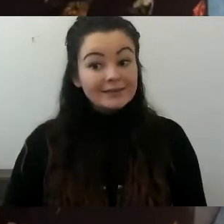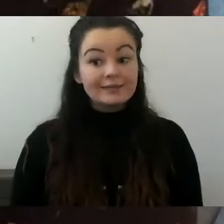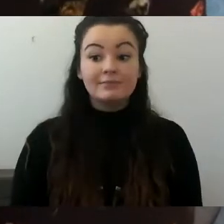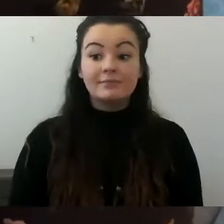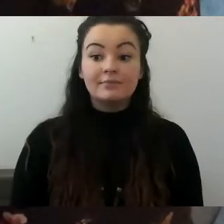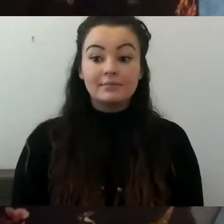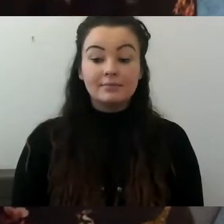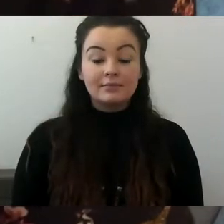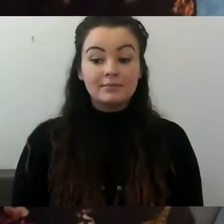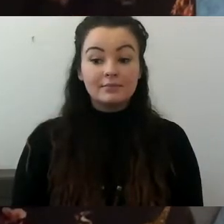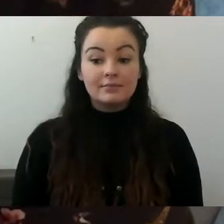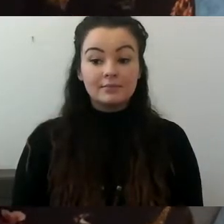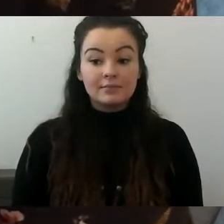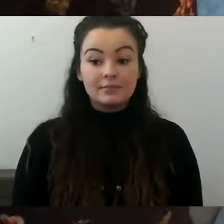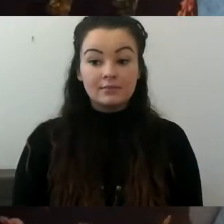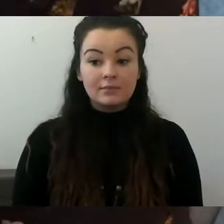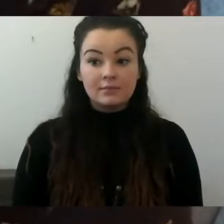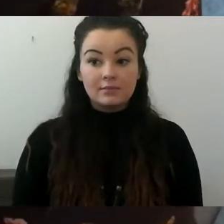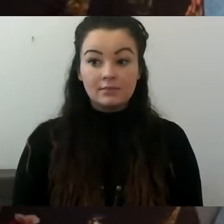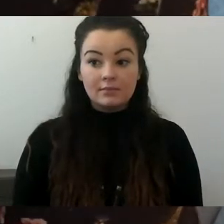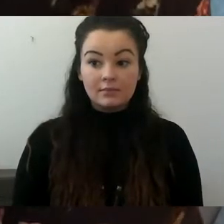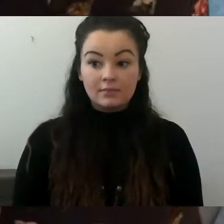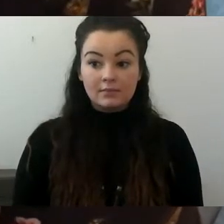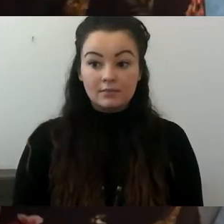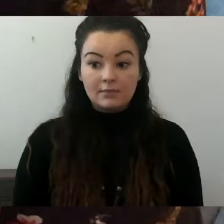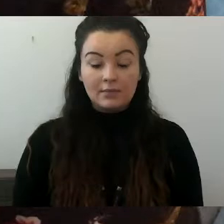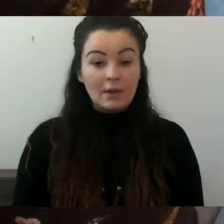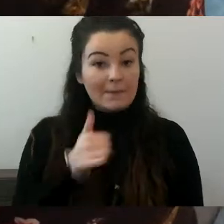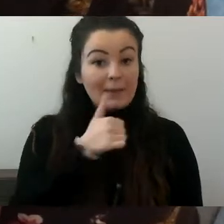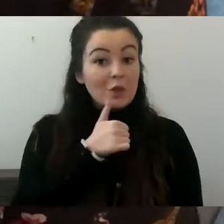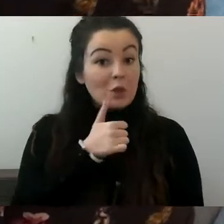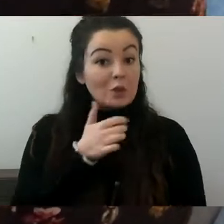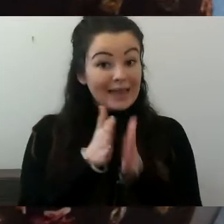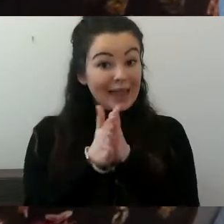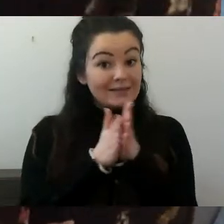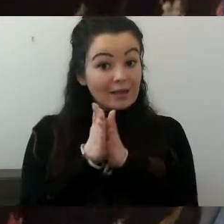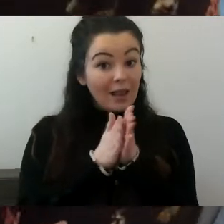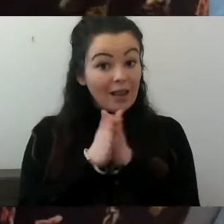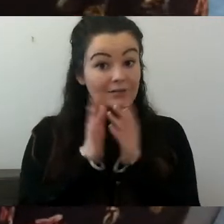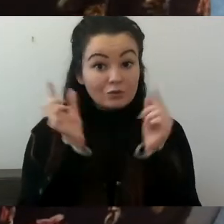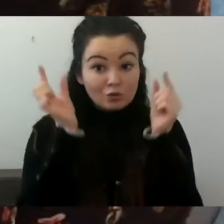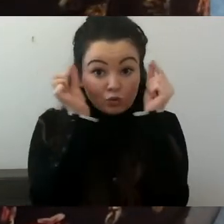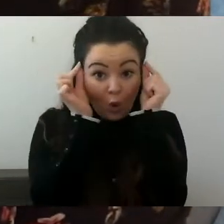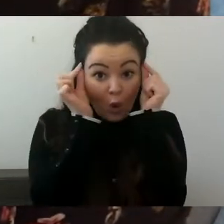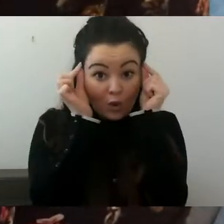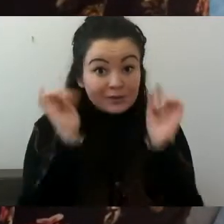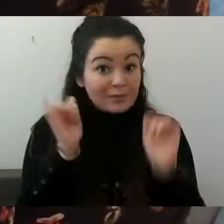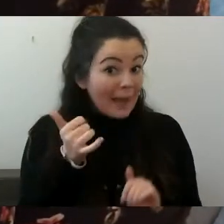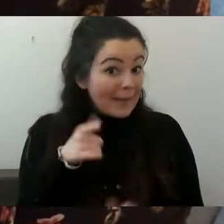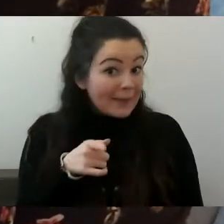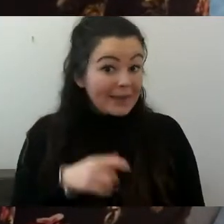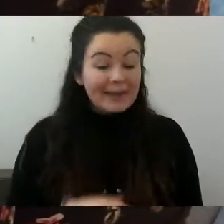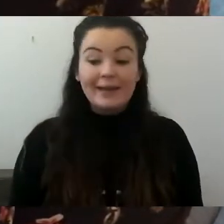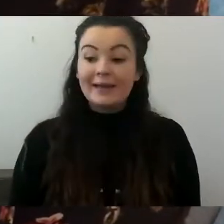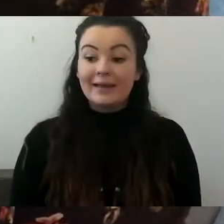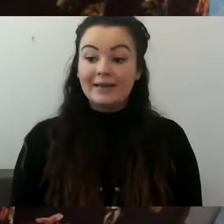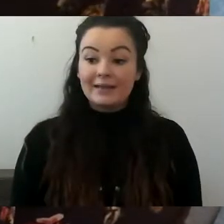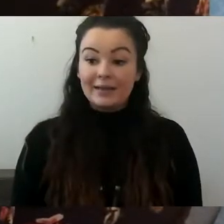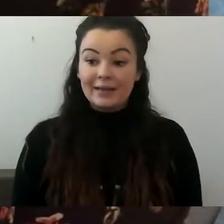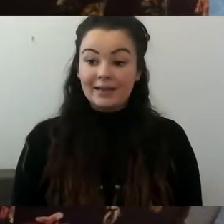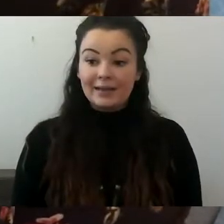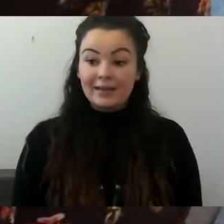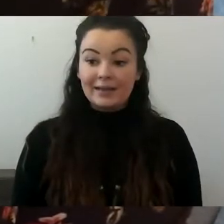might be straight. You might want to do, I've put some lentils on here. If you've got quite